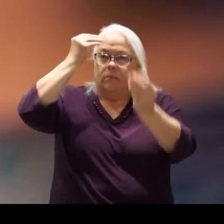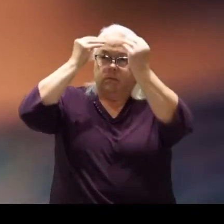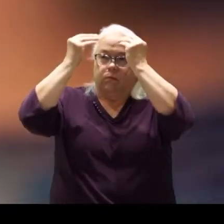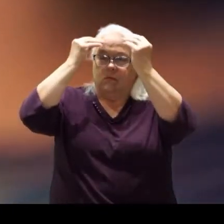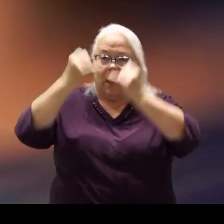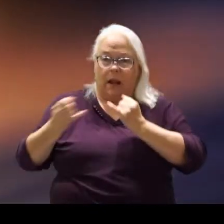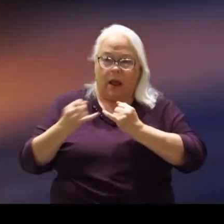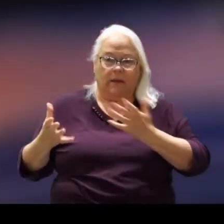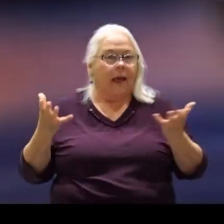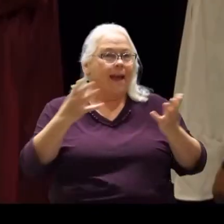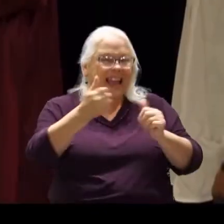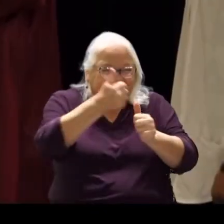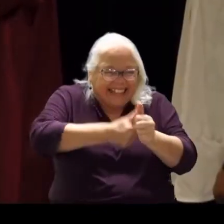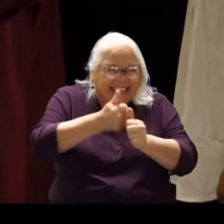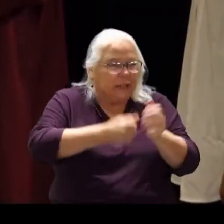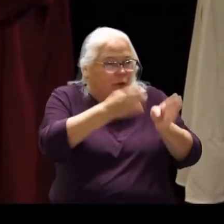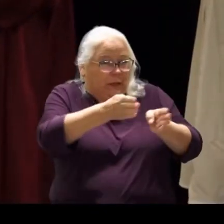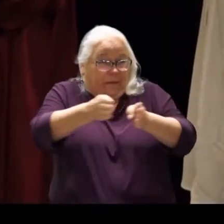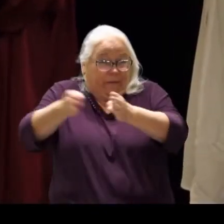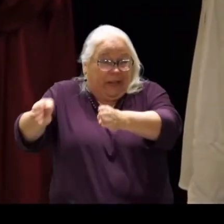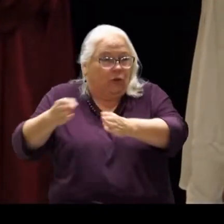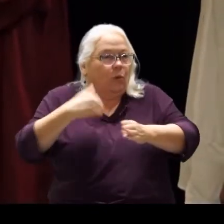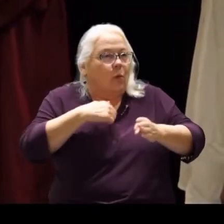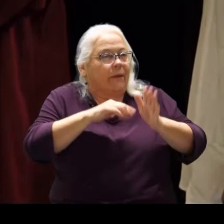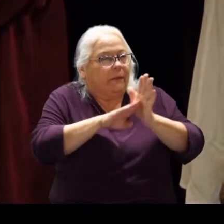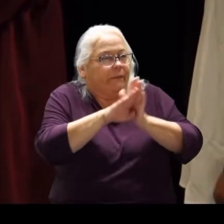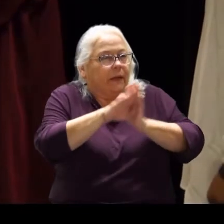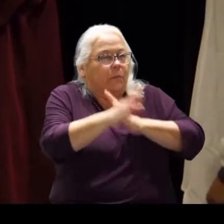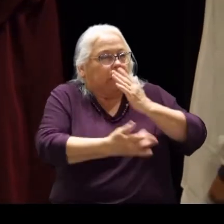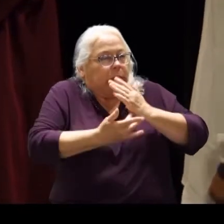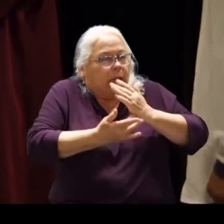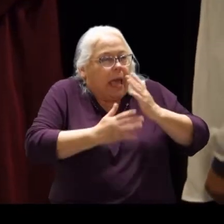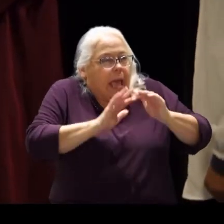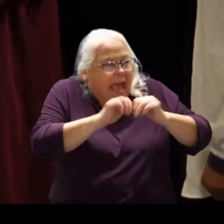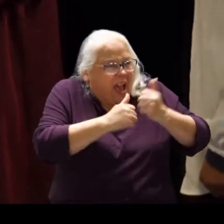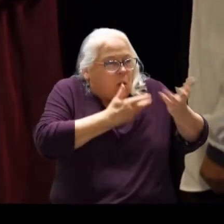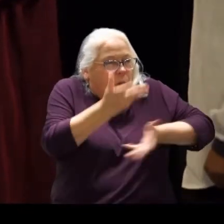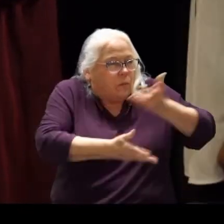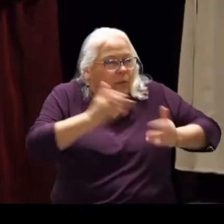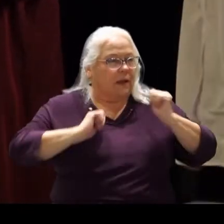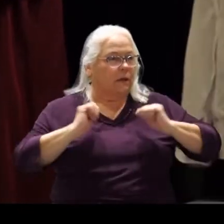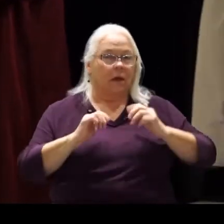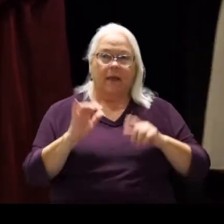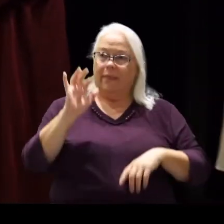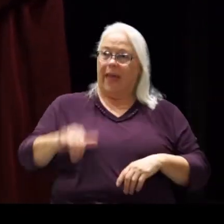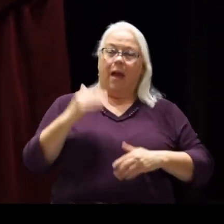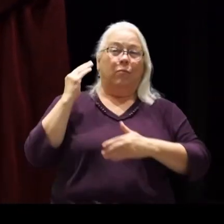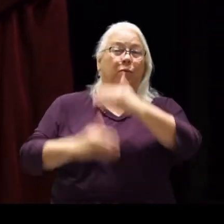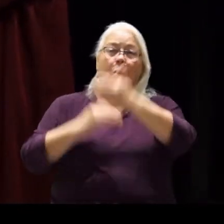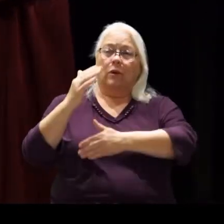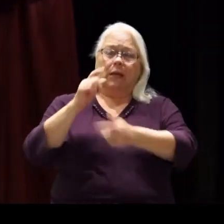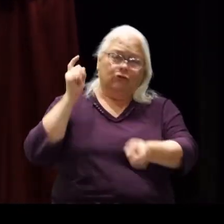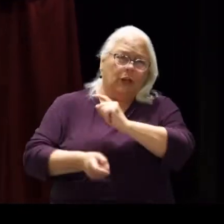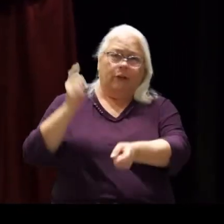and new acting methodologies need to be created for each individual performer. But it's a living,